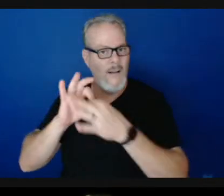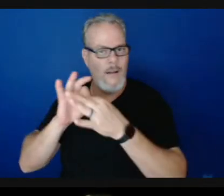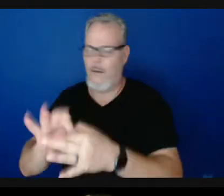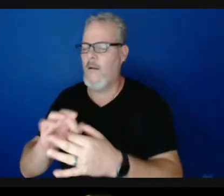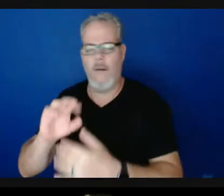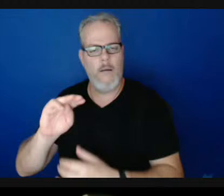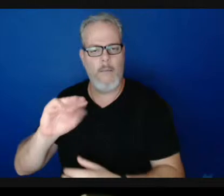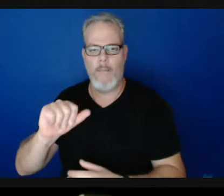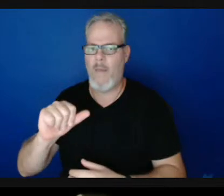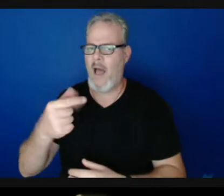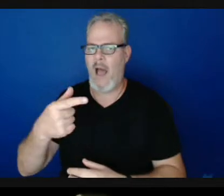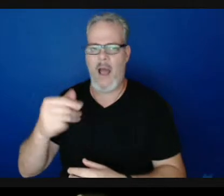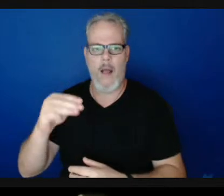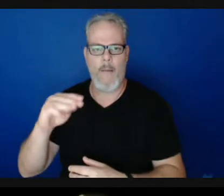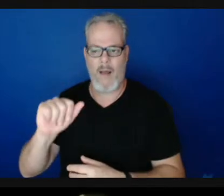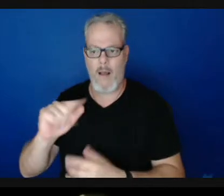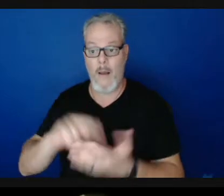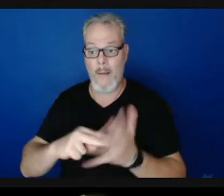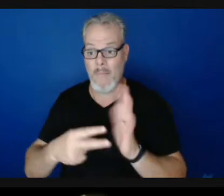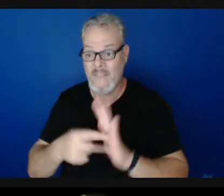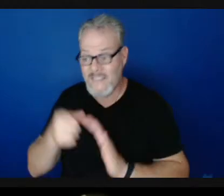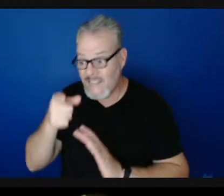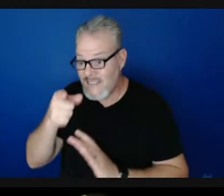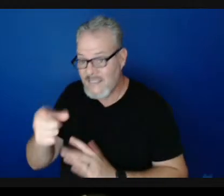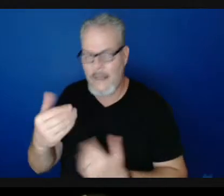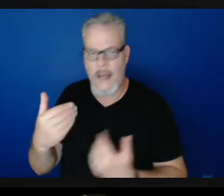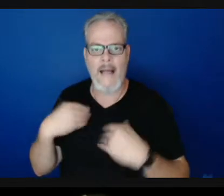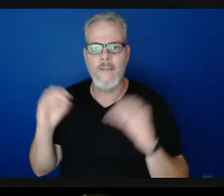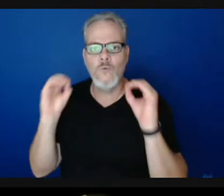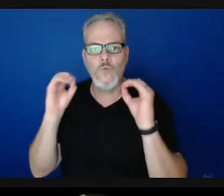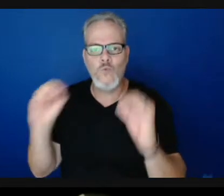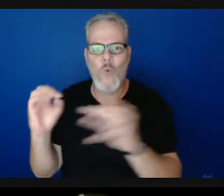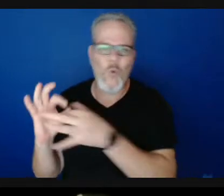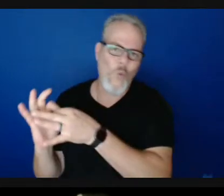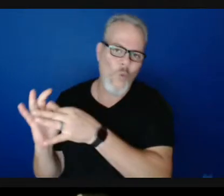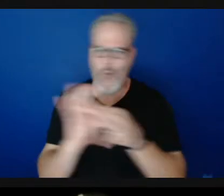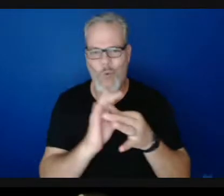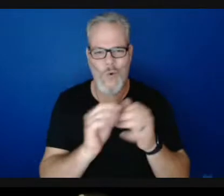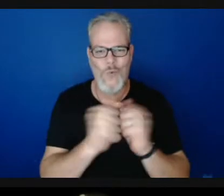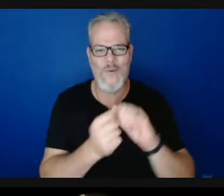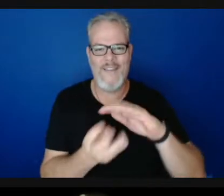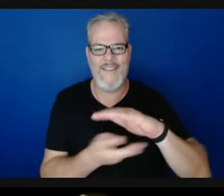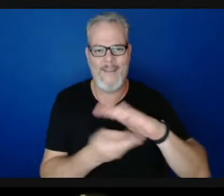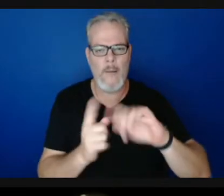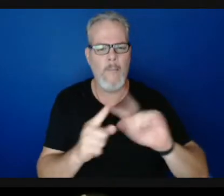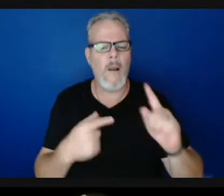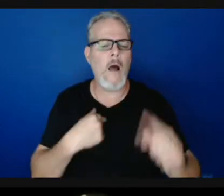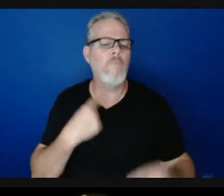So it's still quite possible that this has nothing to do with magma. We'll have to wait and see. The timing is a little suspicious, right?